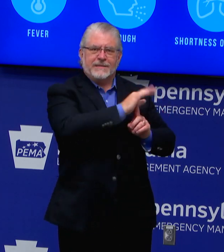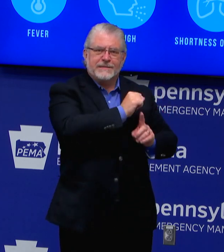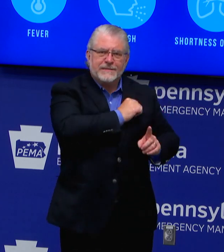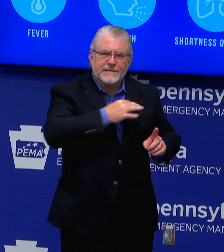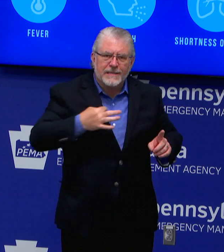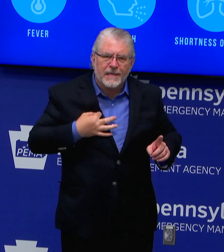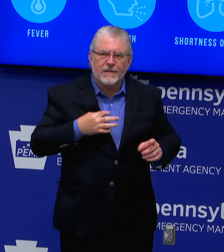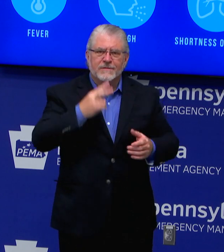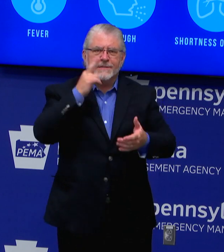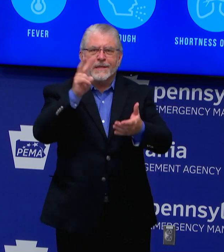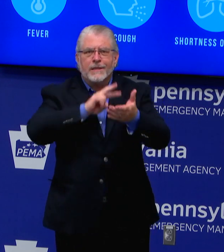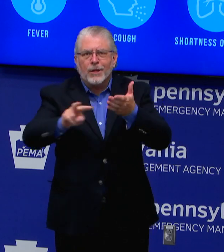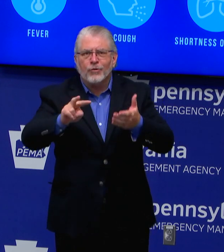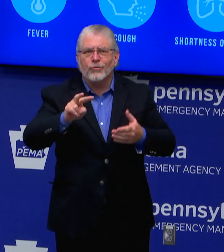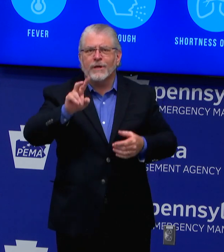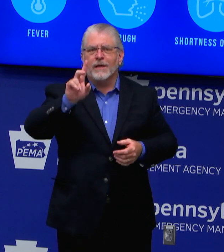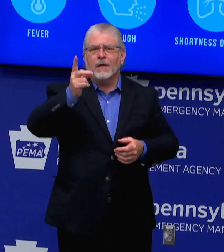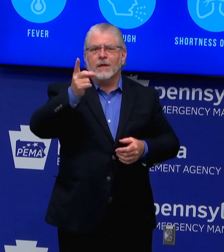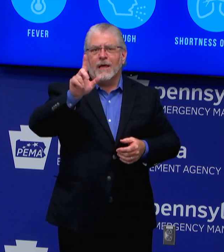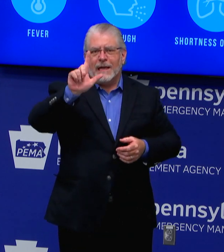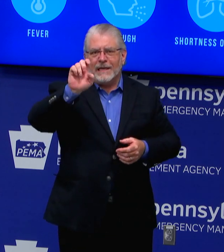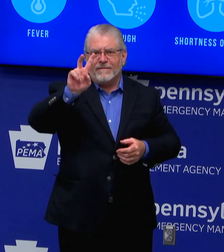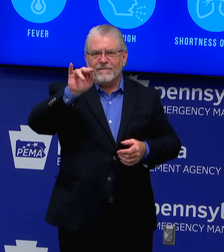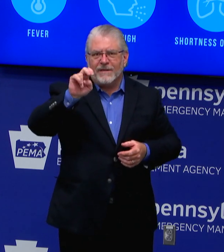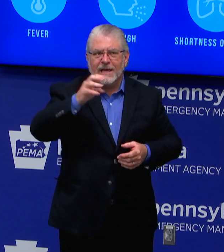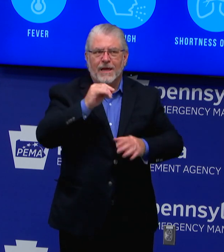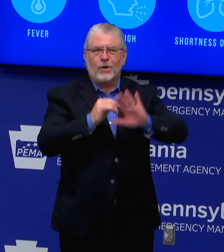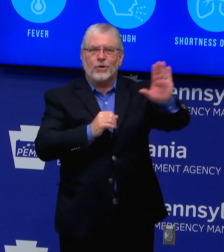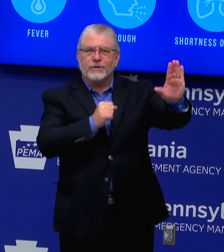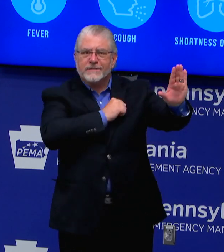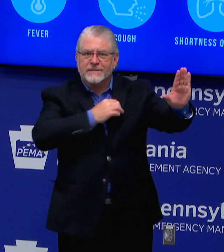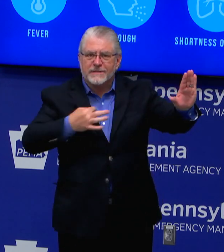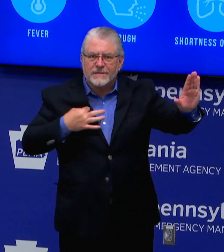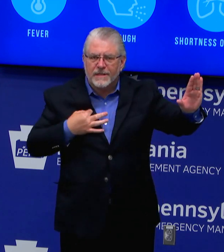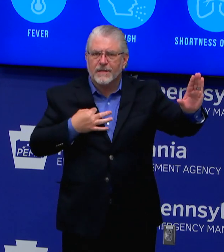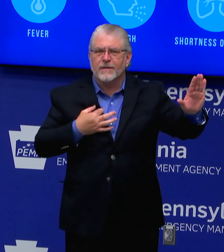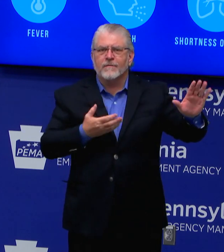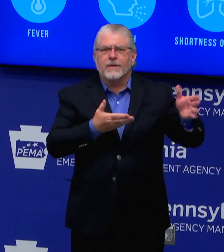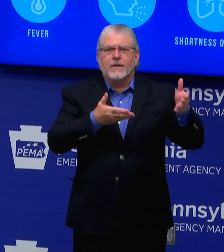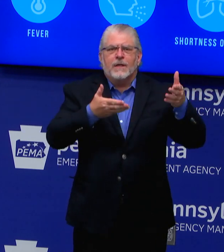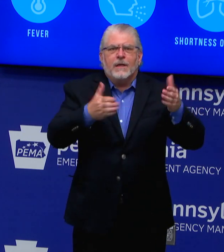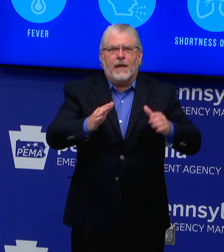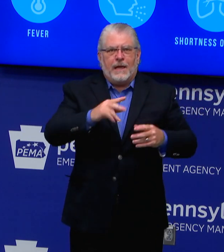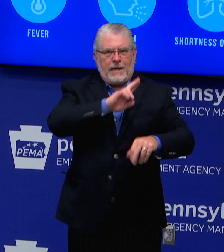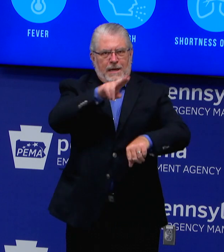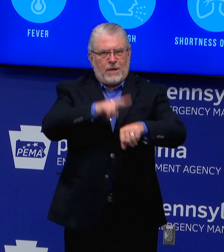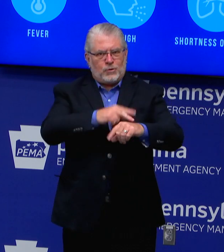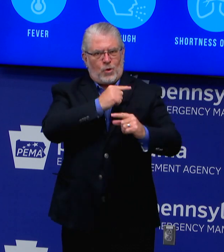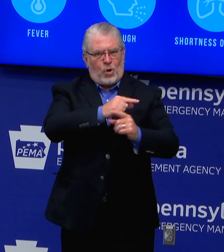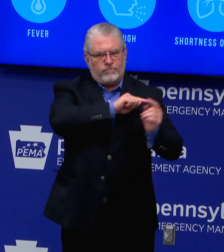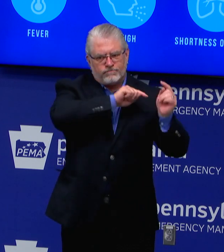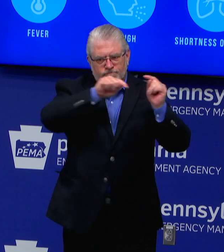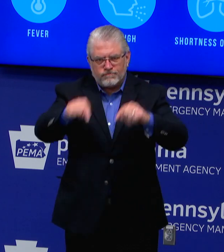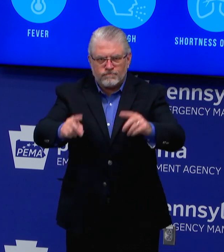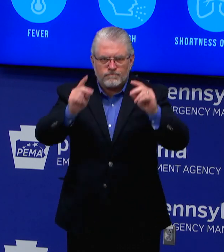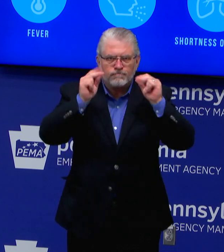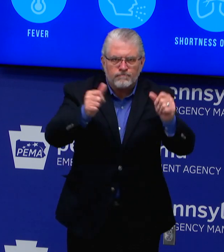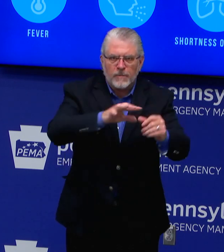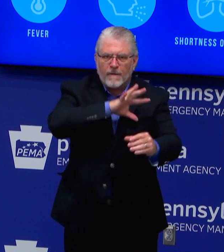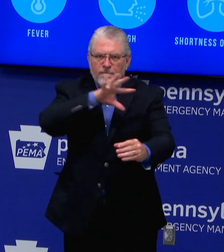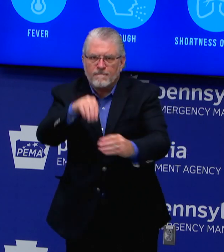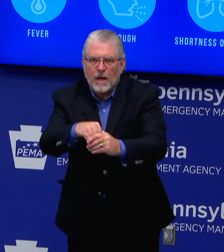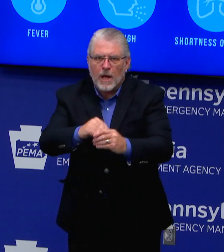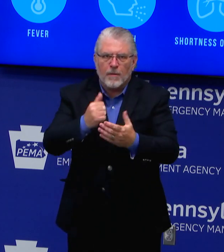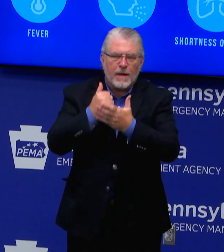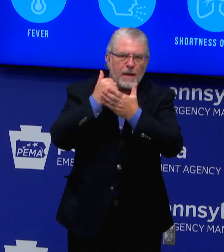the Department of Health and their respective staffs who've enabled the National Guard to rapidly respond to need and integrate with our agency partners in support of